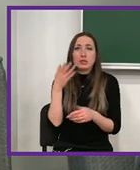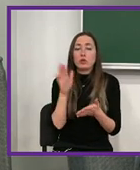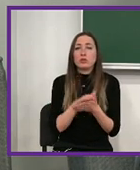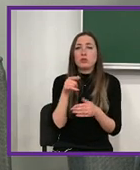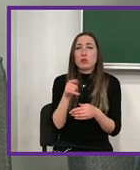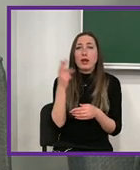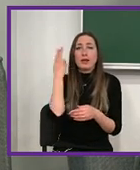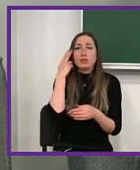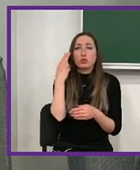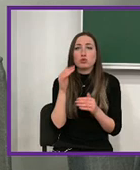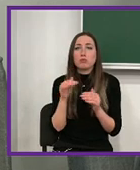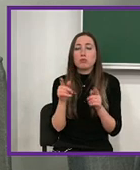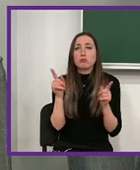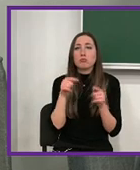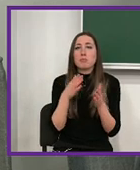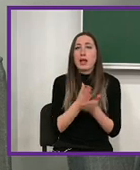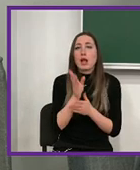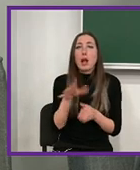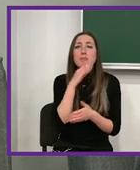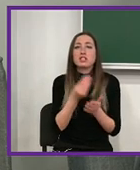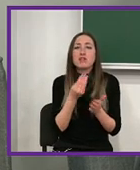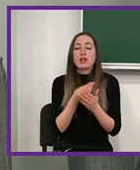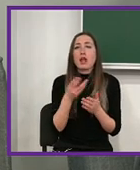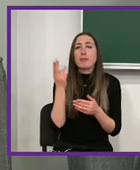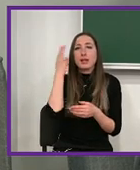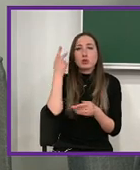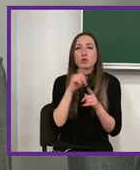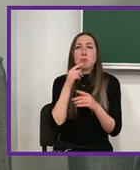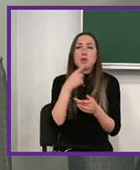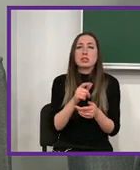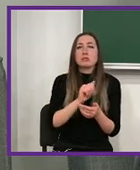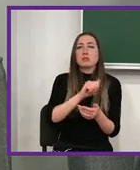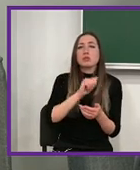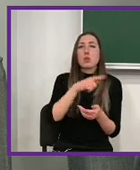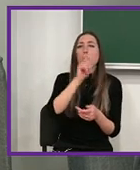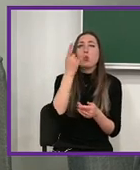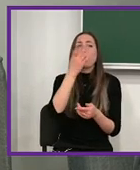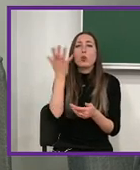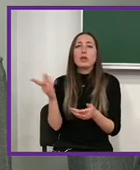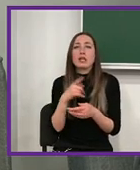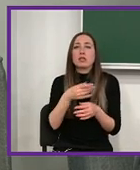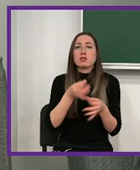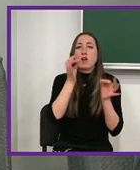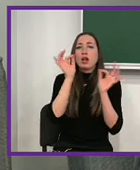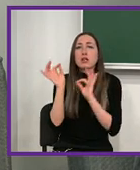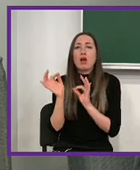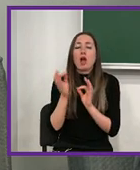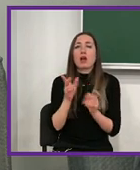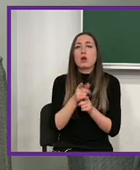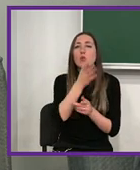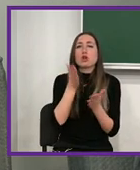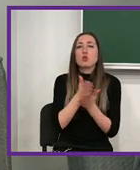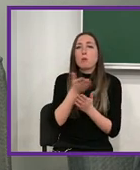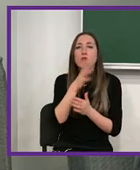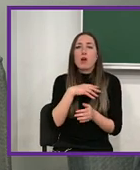of risk assess and prioritize and determine which suppliers, which industries should we have a closer look at, and what